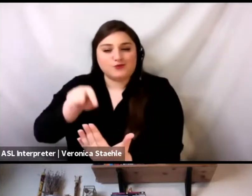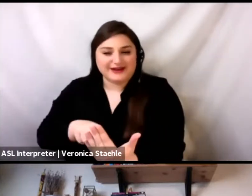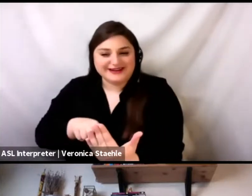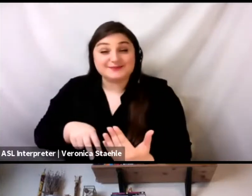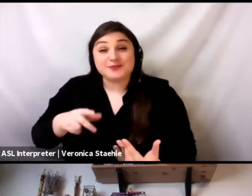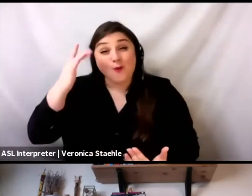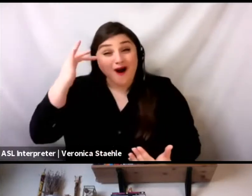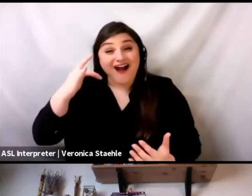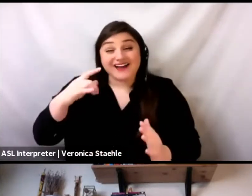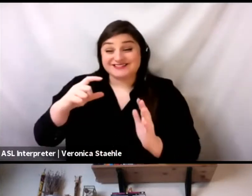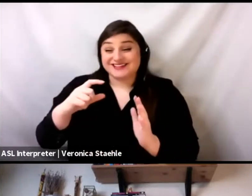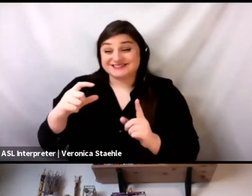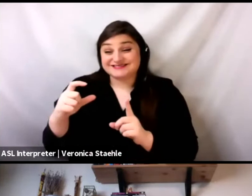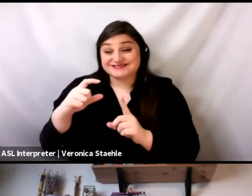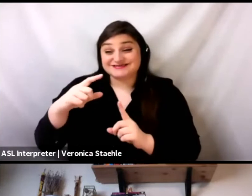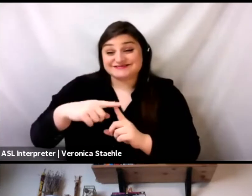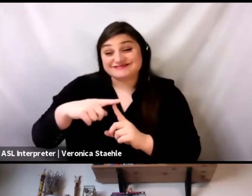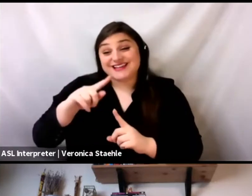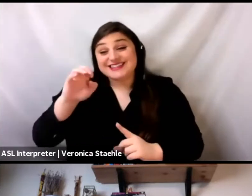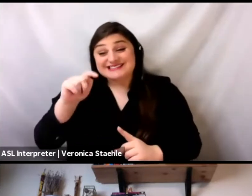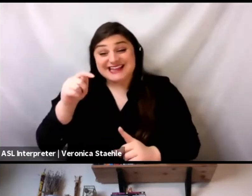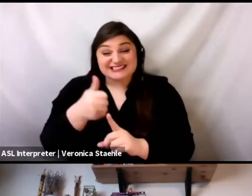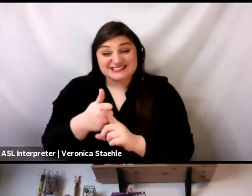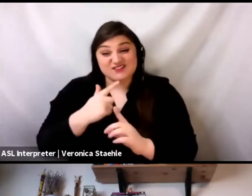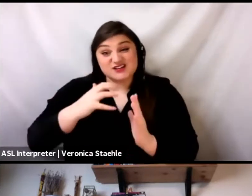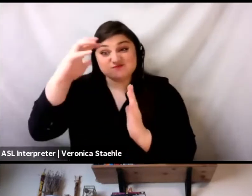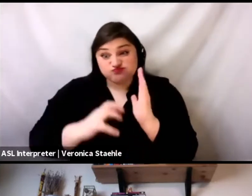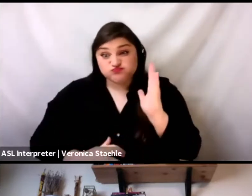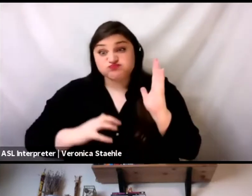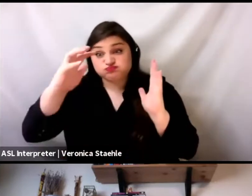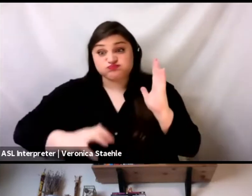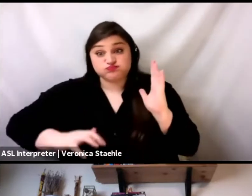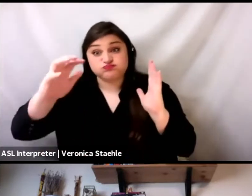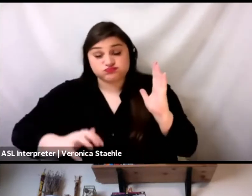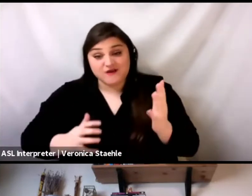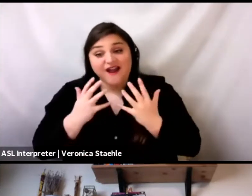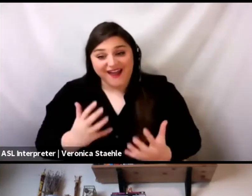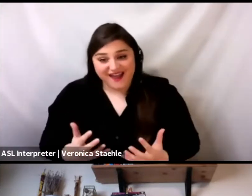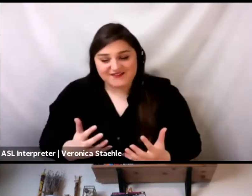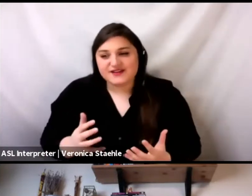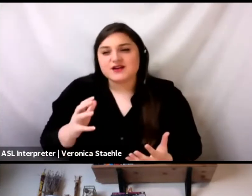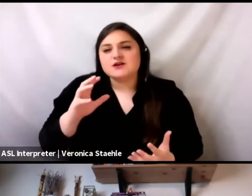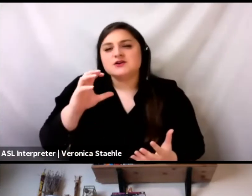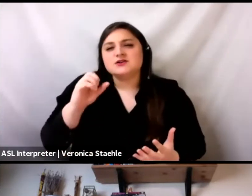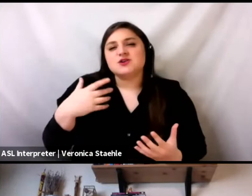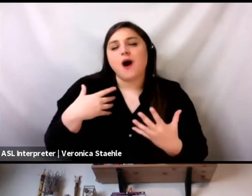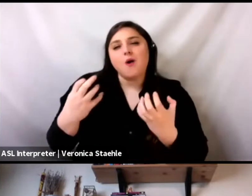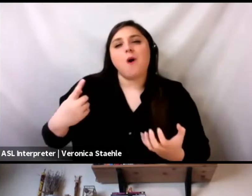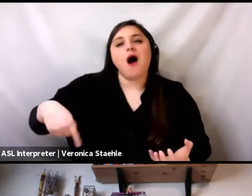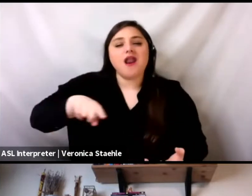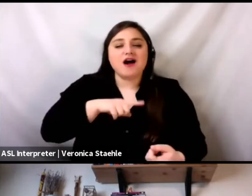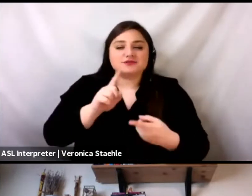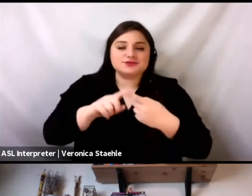we can like suggest a place, a place in, outside, like in the IRL, in the real